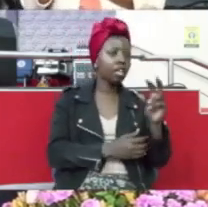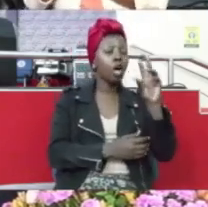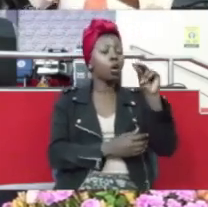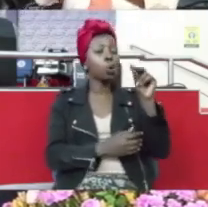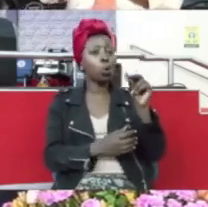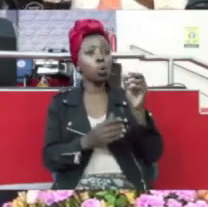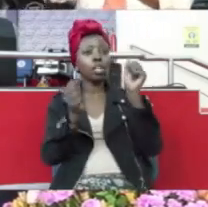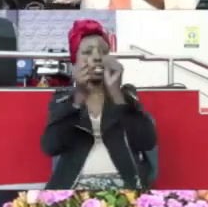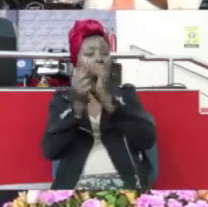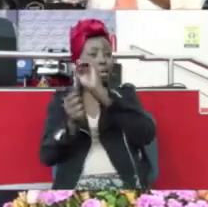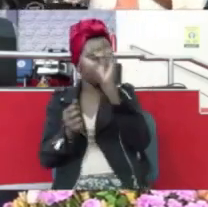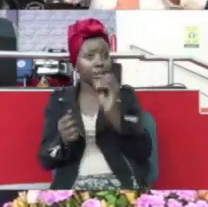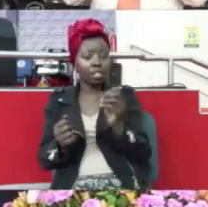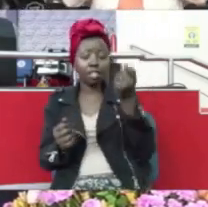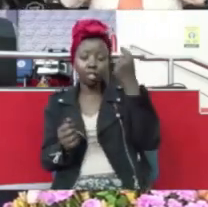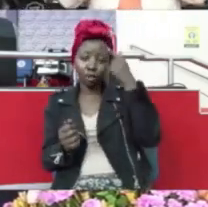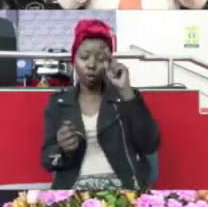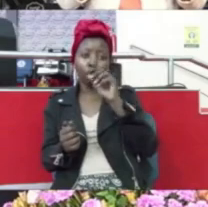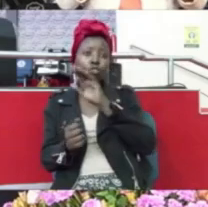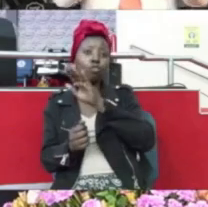your